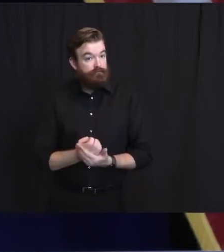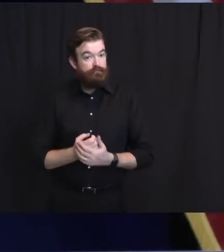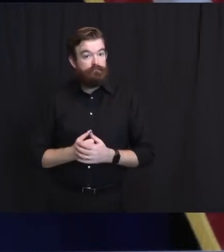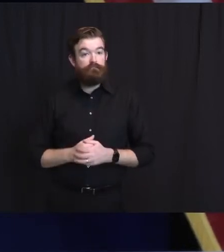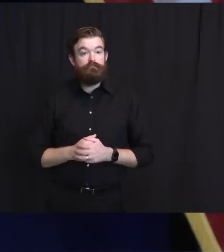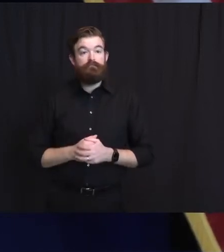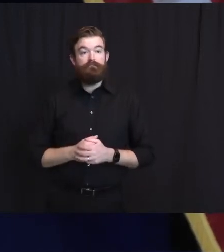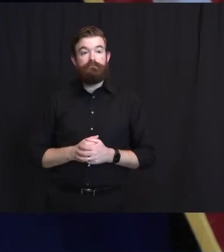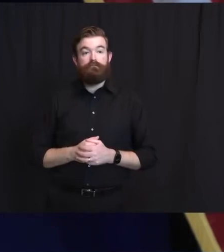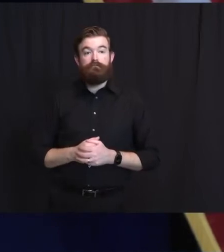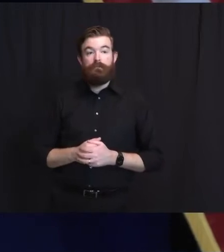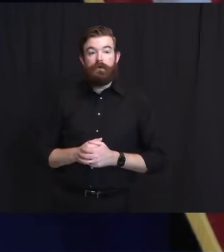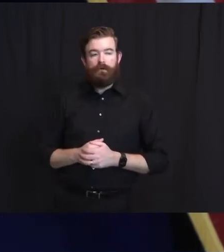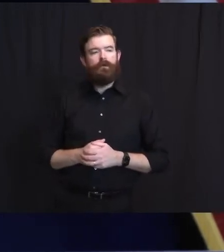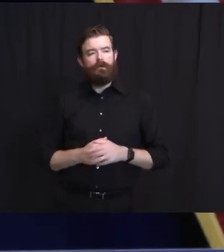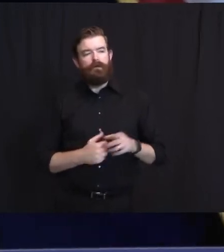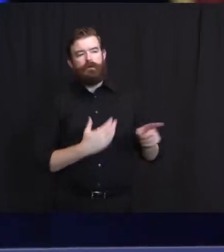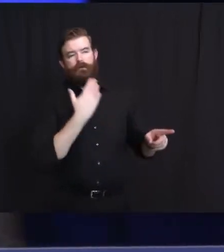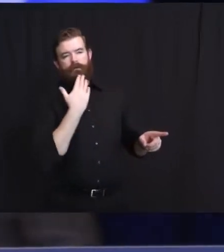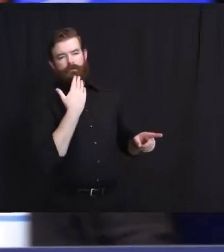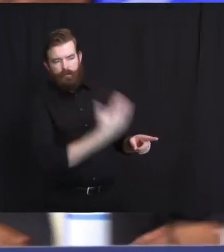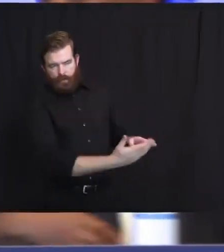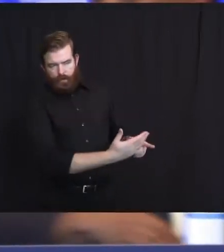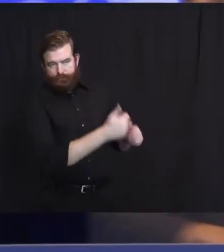Angelica, thank you.